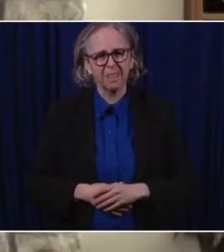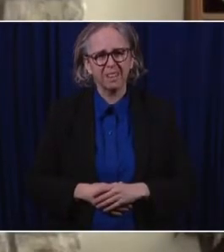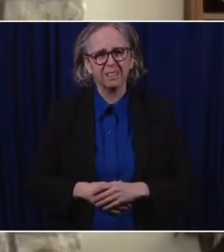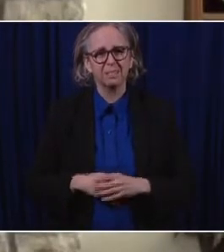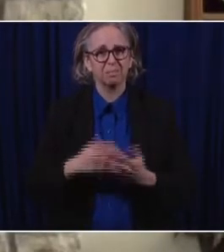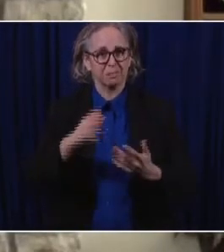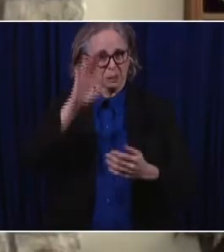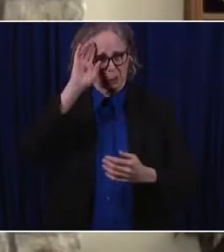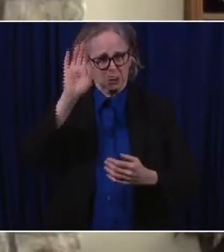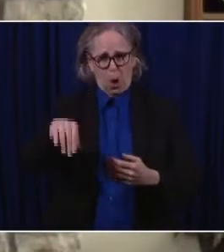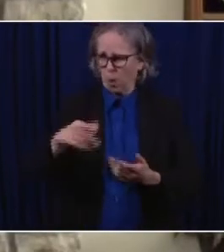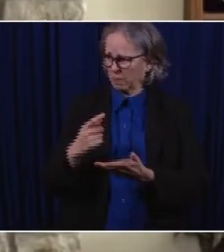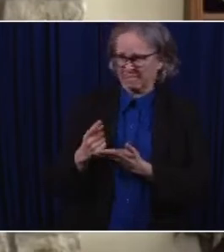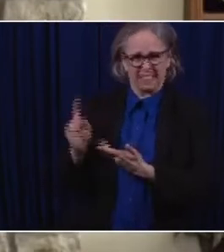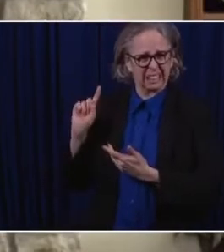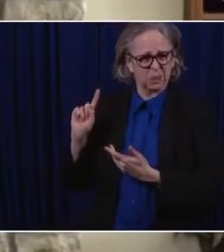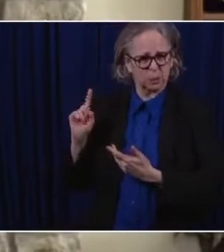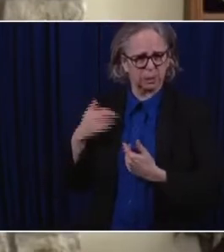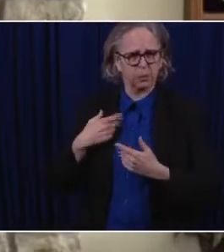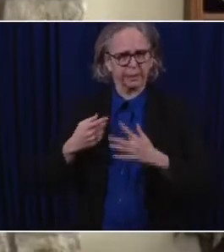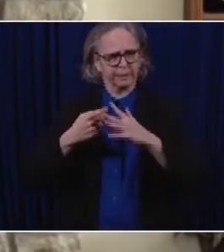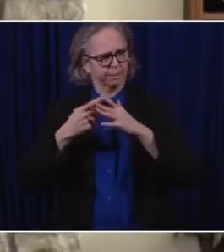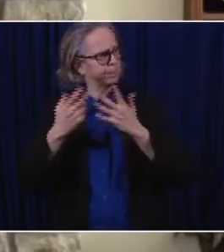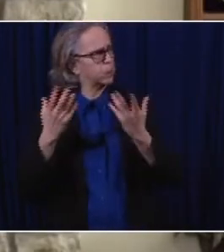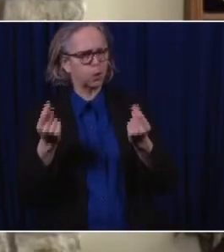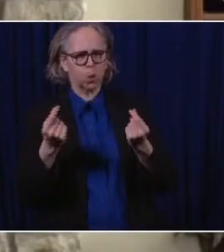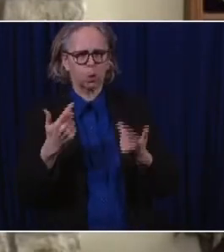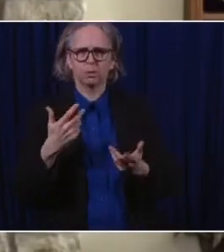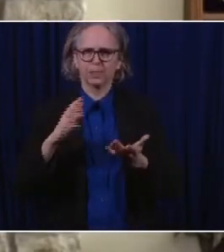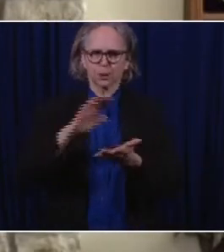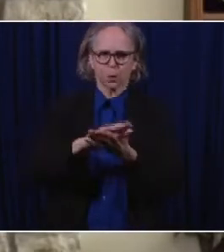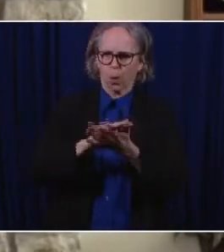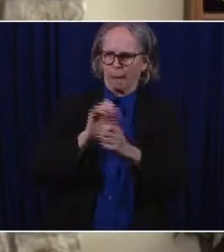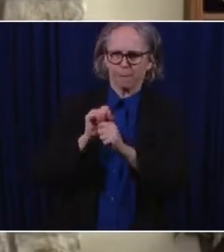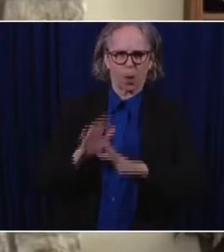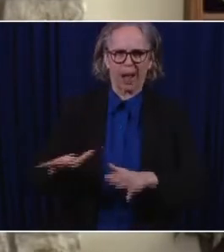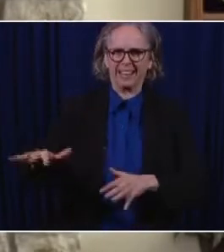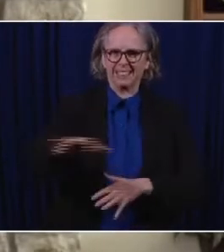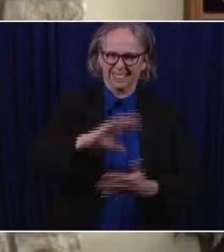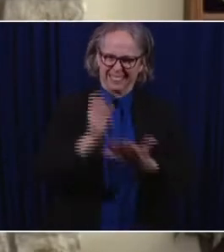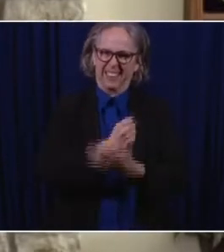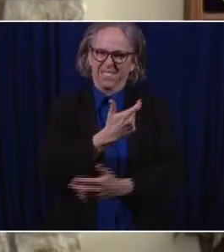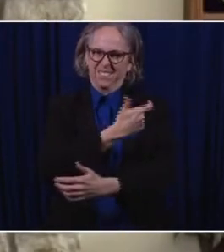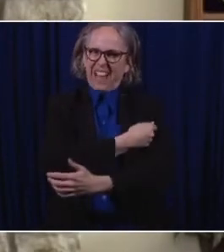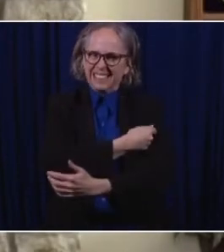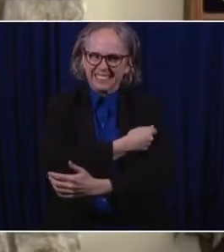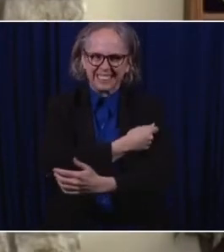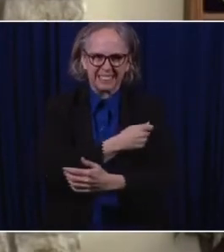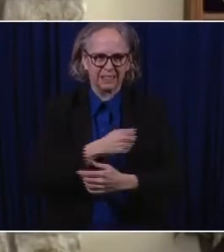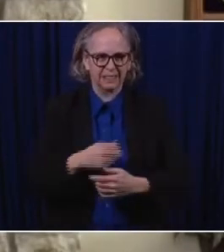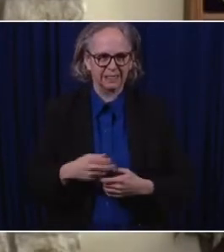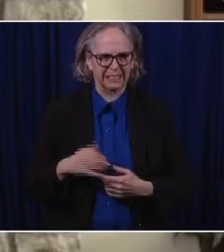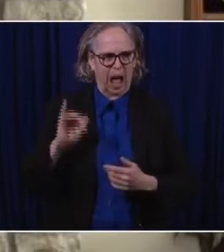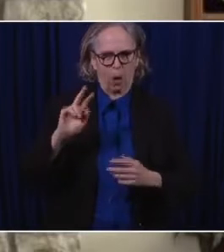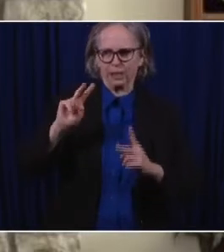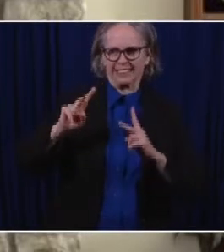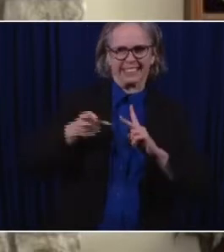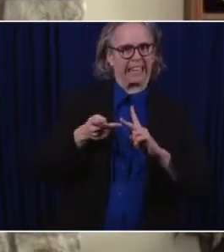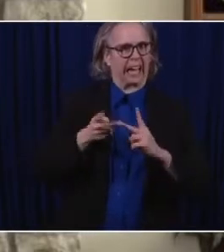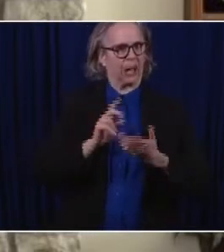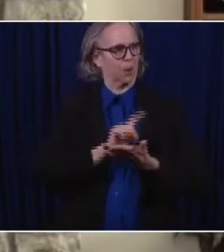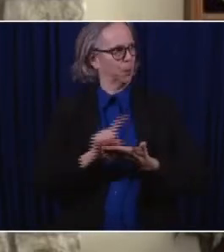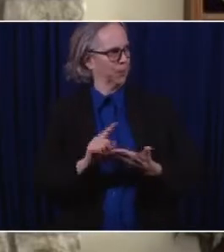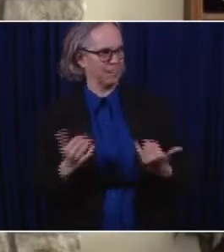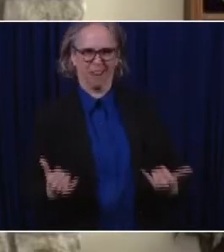last week. We are now in our second week. The vaccine rollout